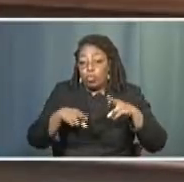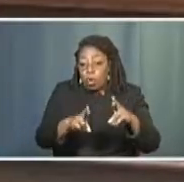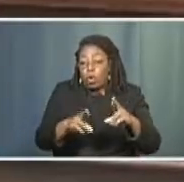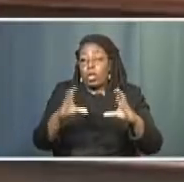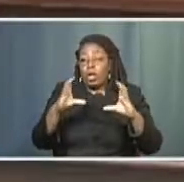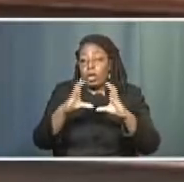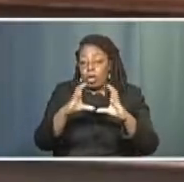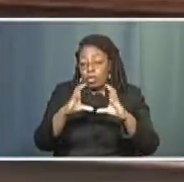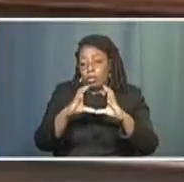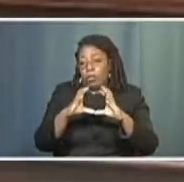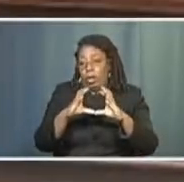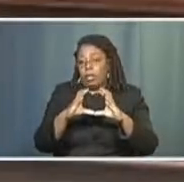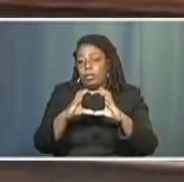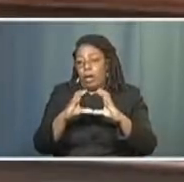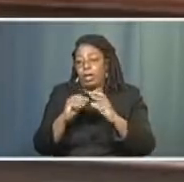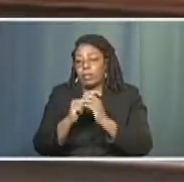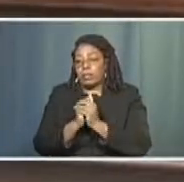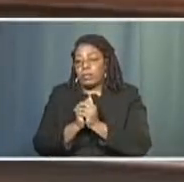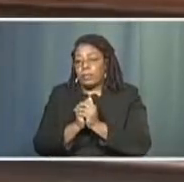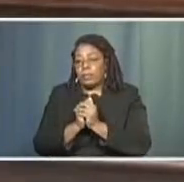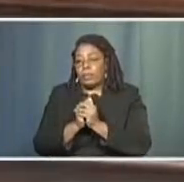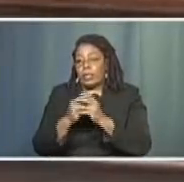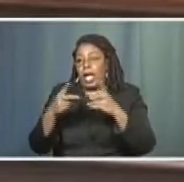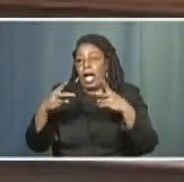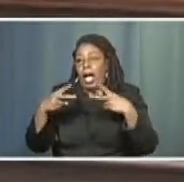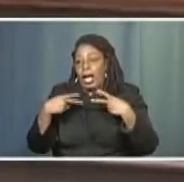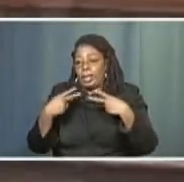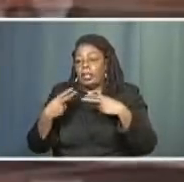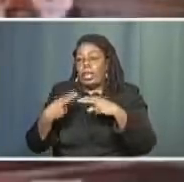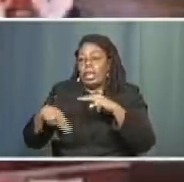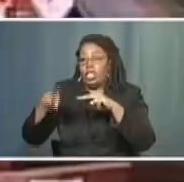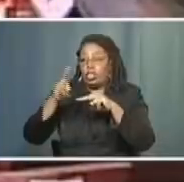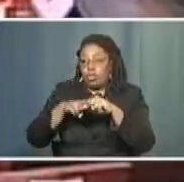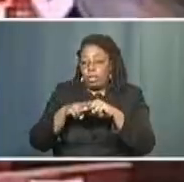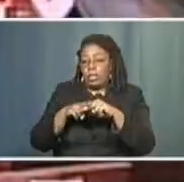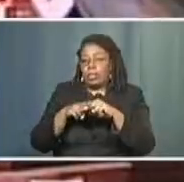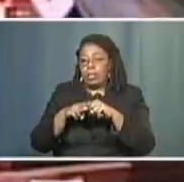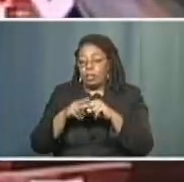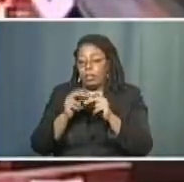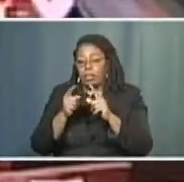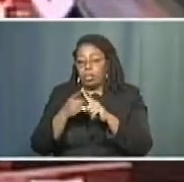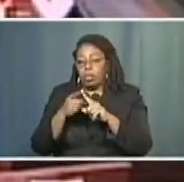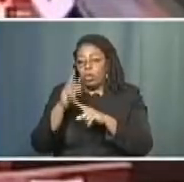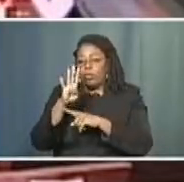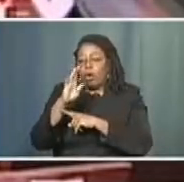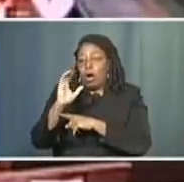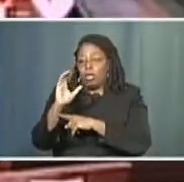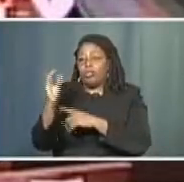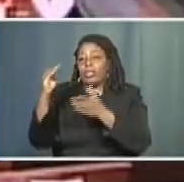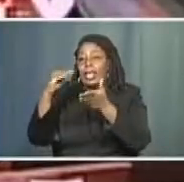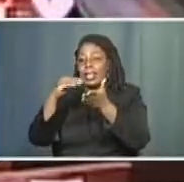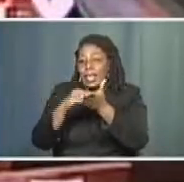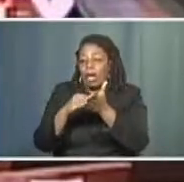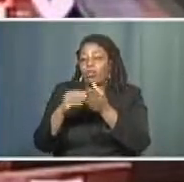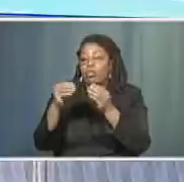in Kalani had risen to almost 400,000 and